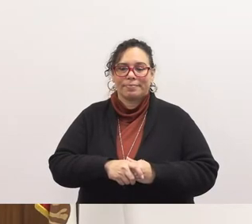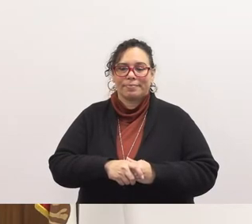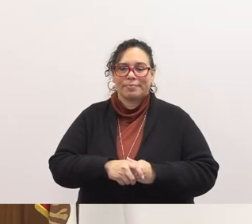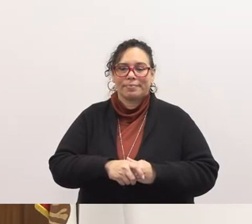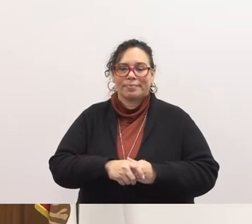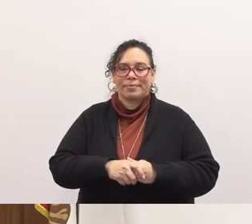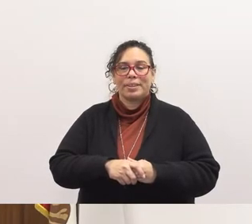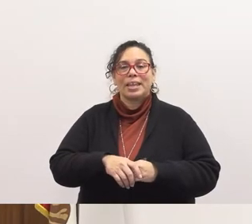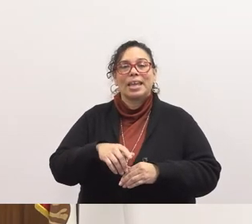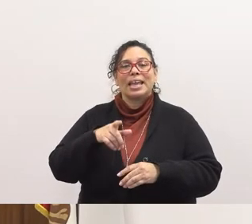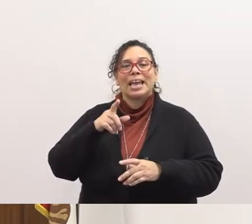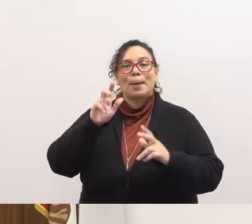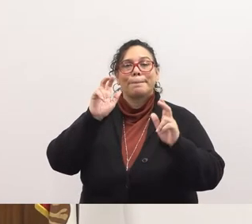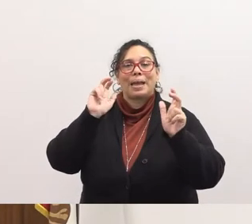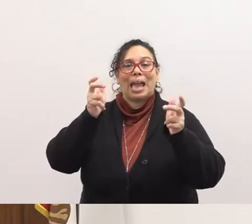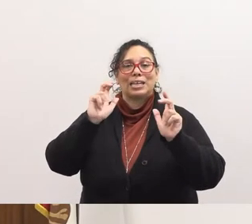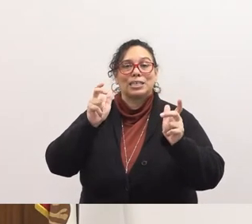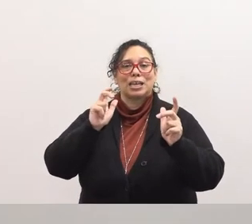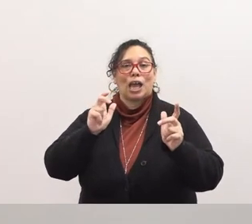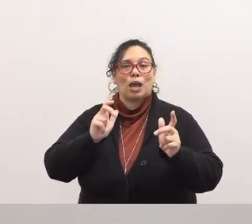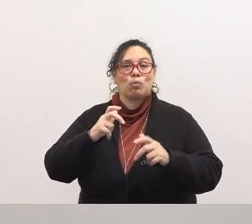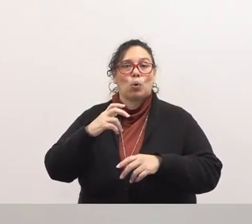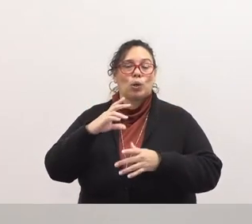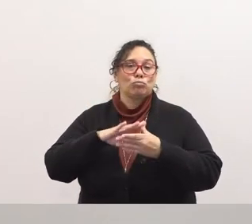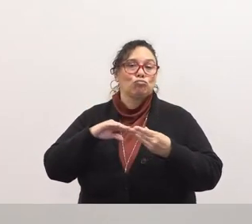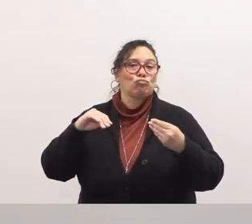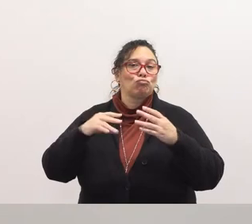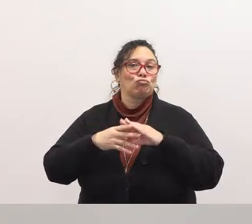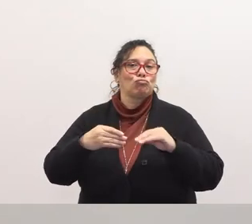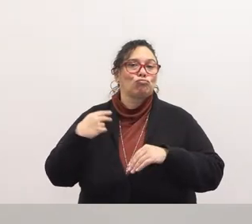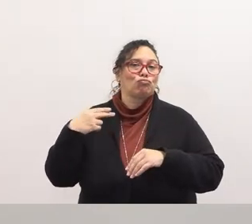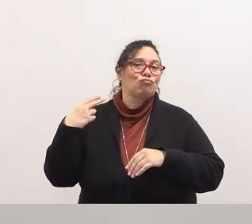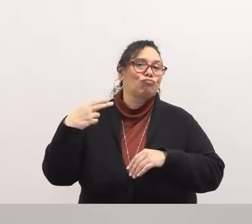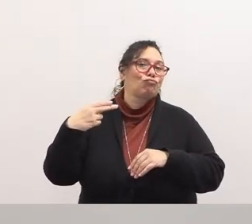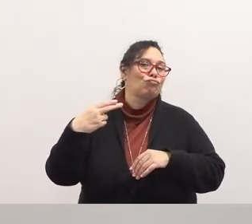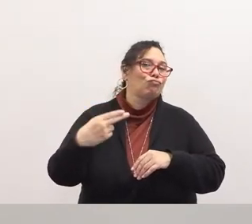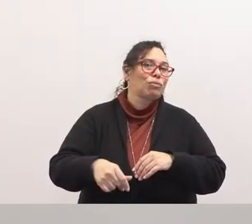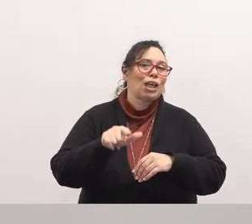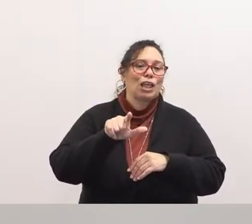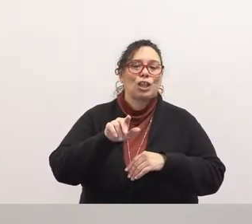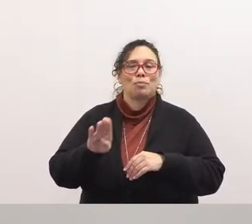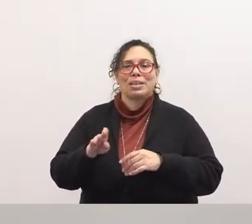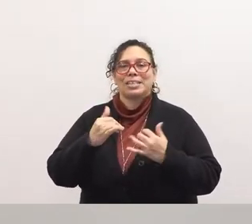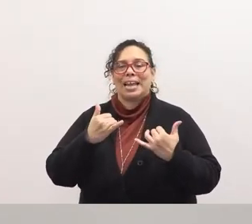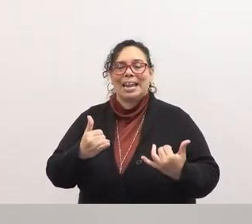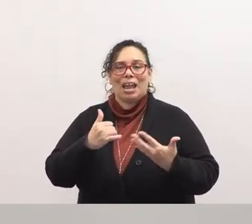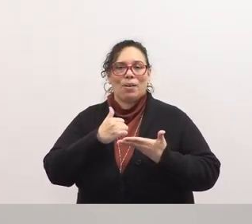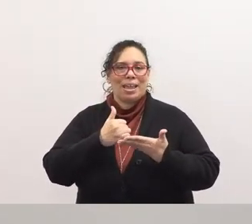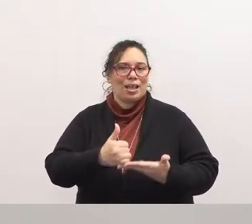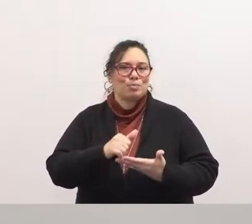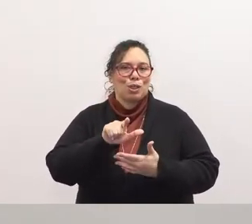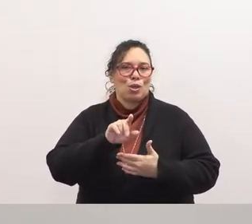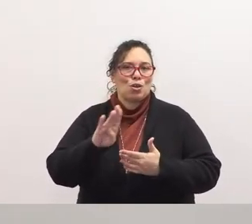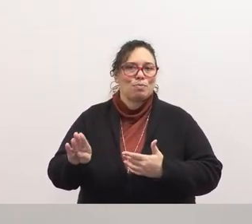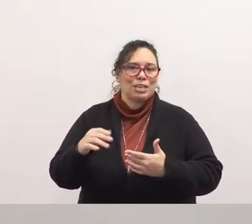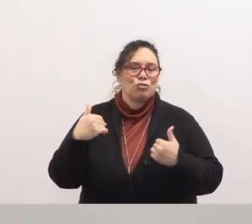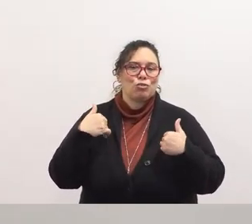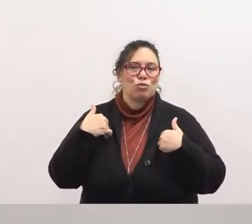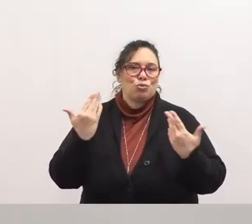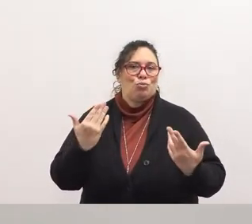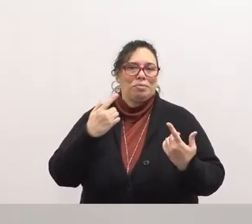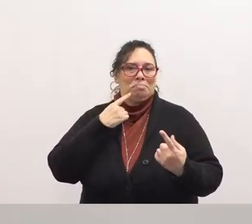Matt Calvin is a basketball legend in Long Beach who has now turned his attention to helping Long Beach youth achieve their